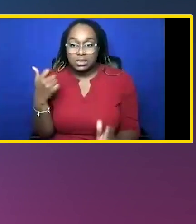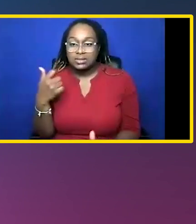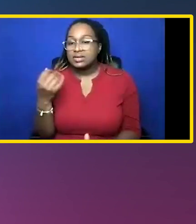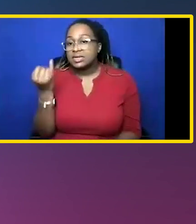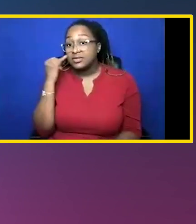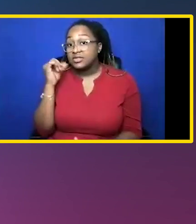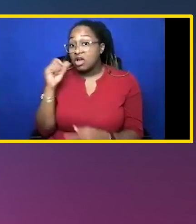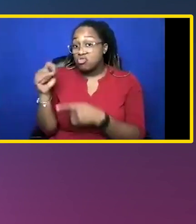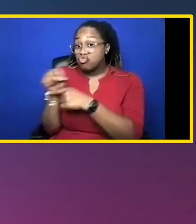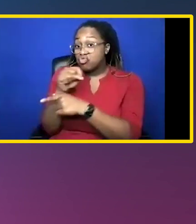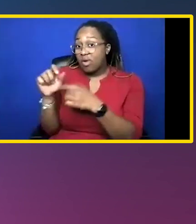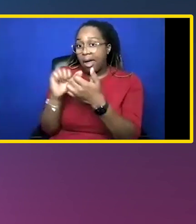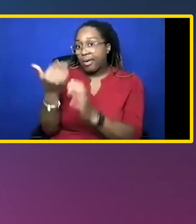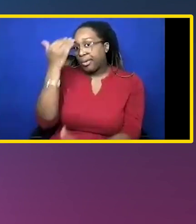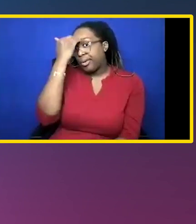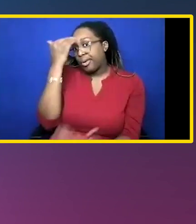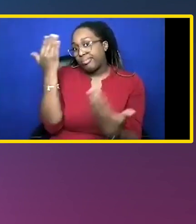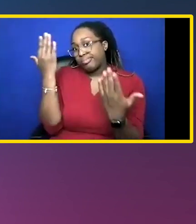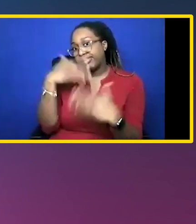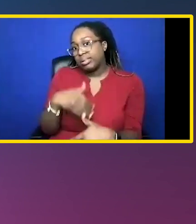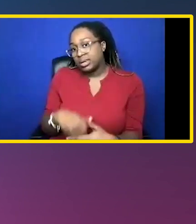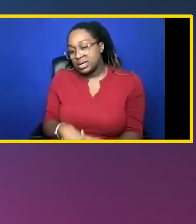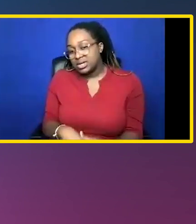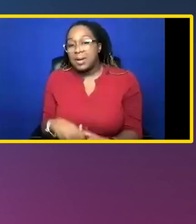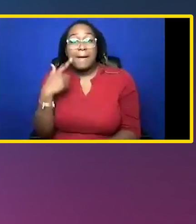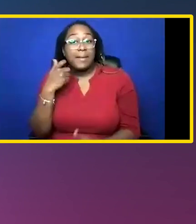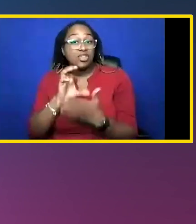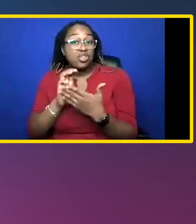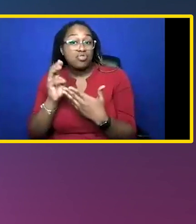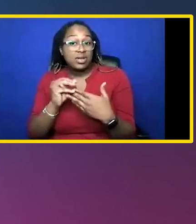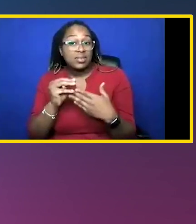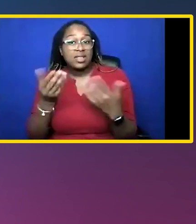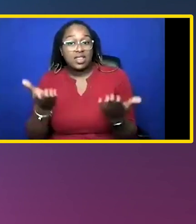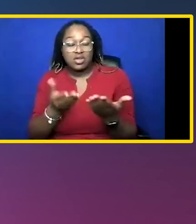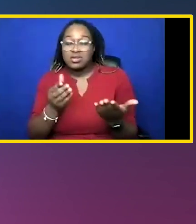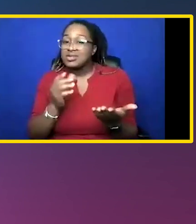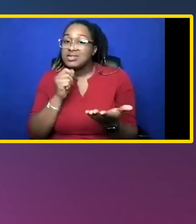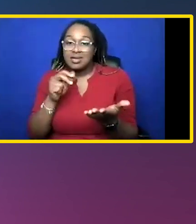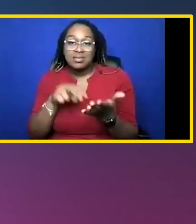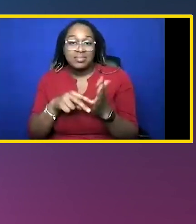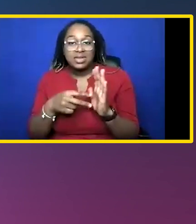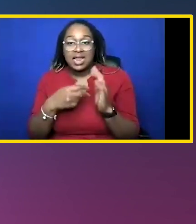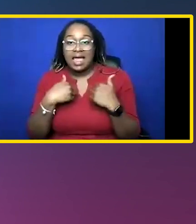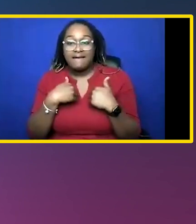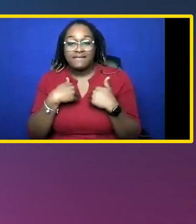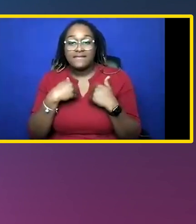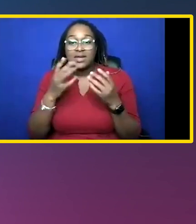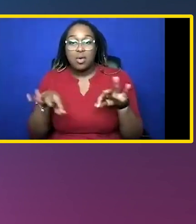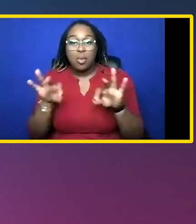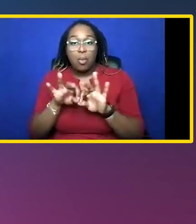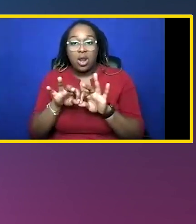you're not trained, how could you know? Just because the curriculum is out there doesn't mean that it has important